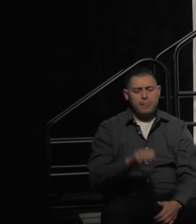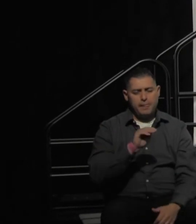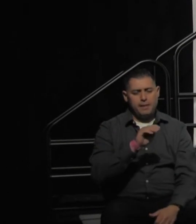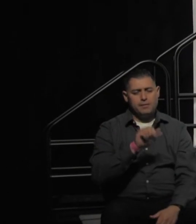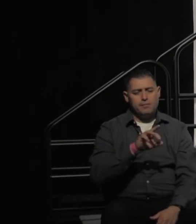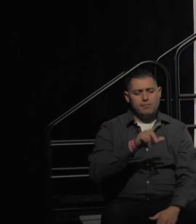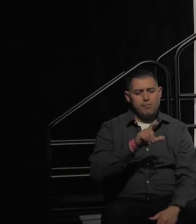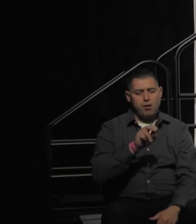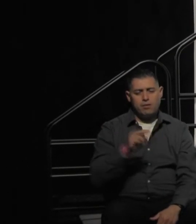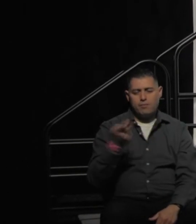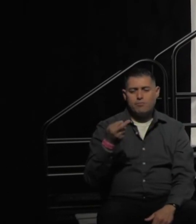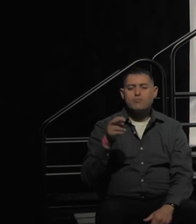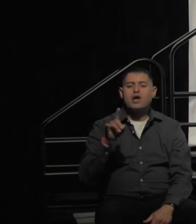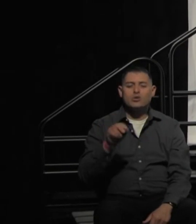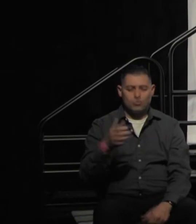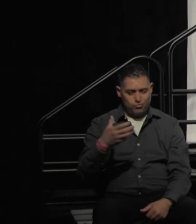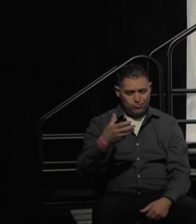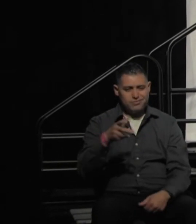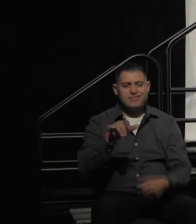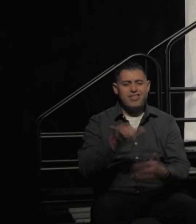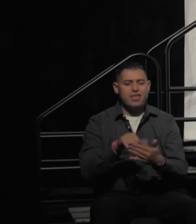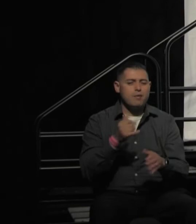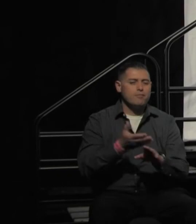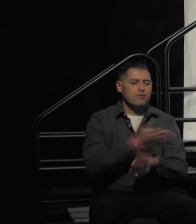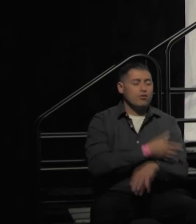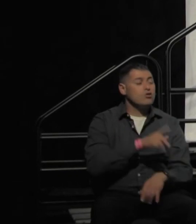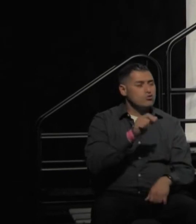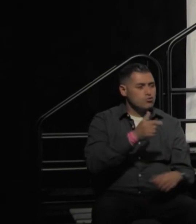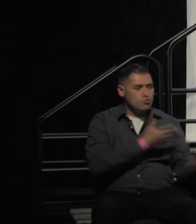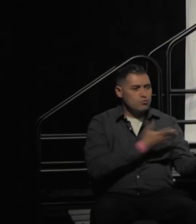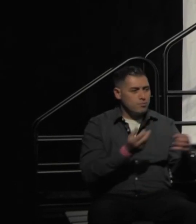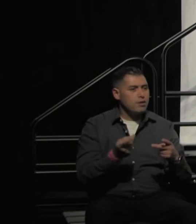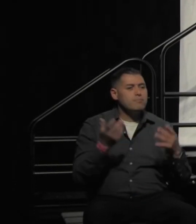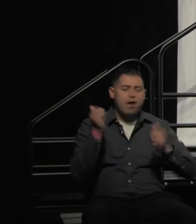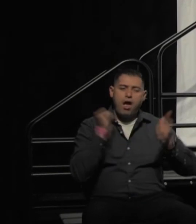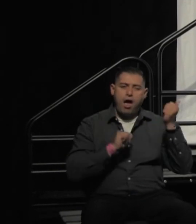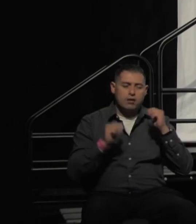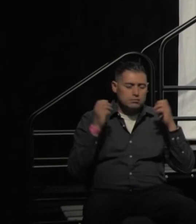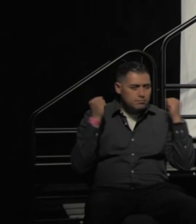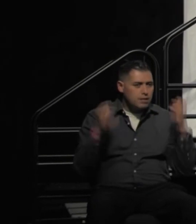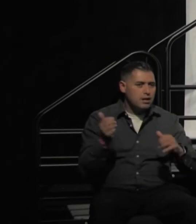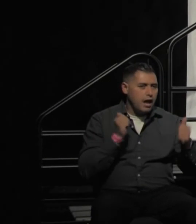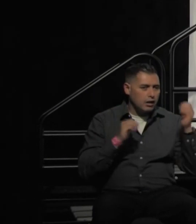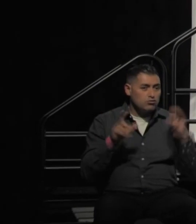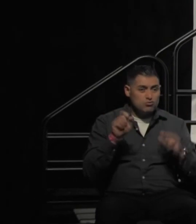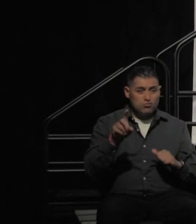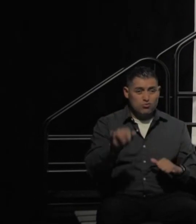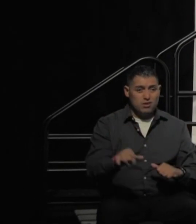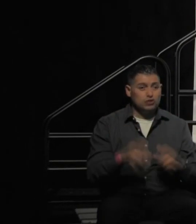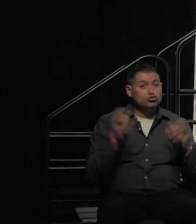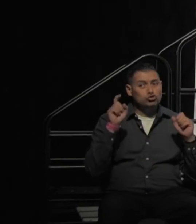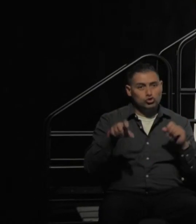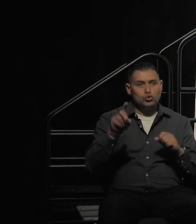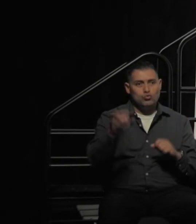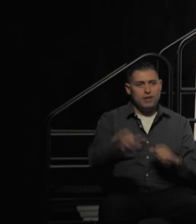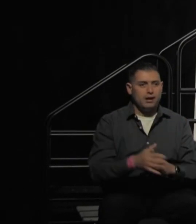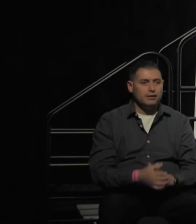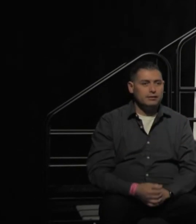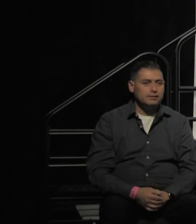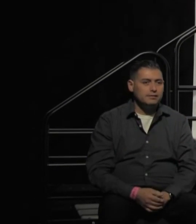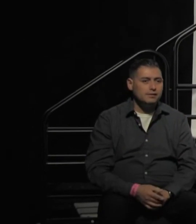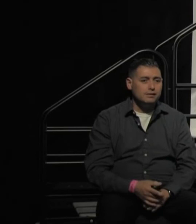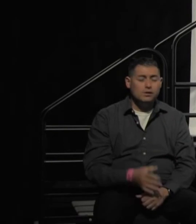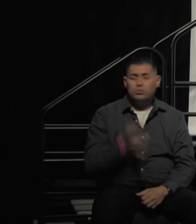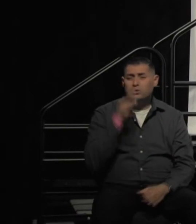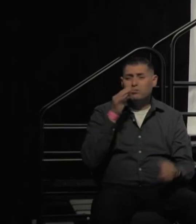Brando used to do that. Yeah? He was the first guy I ever heard. Wow. Hey, a shitload of actors do that. Yeah, they should, anyways. Yeah, 'cause, I mean, I know we smoke